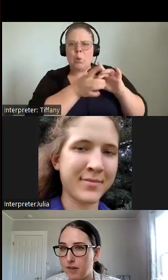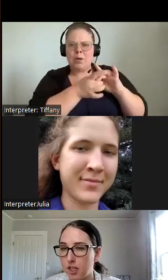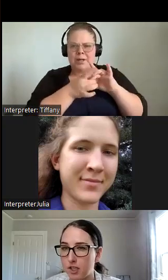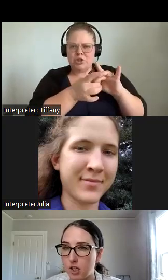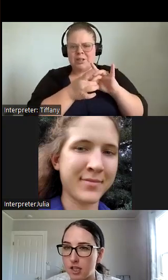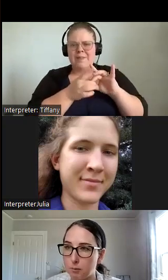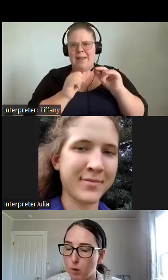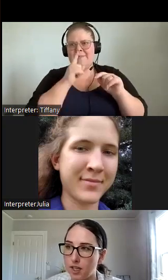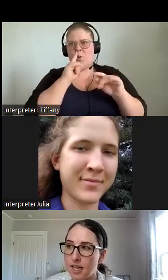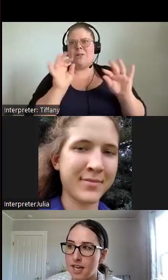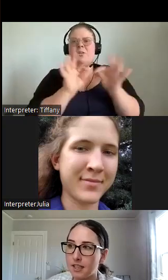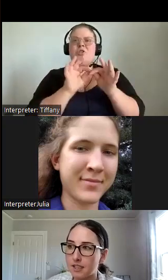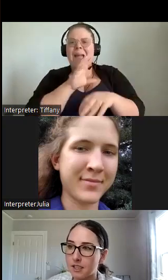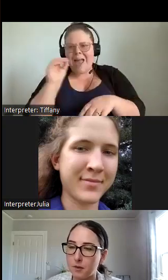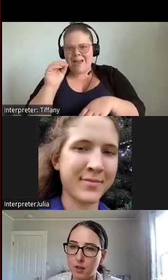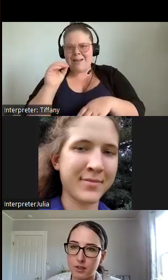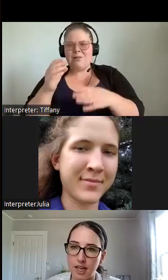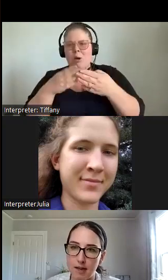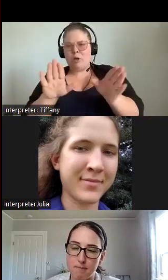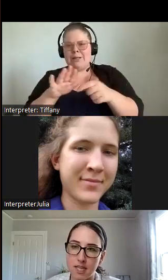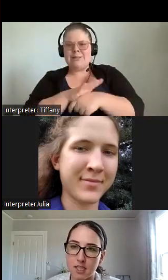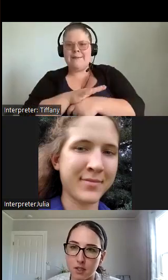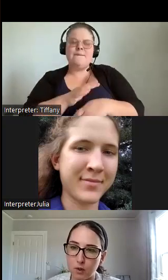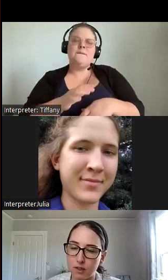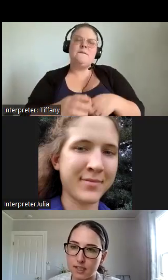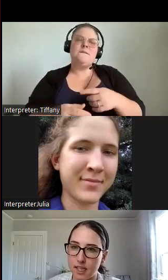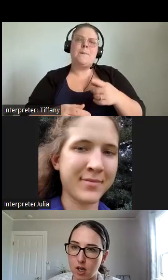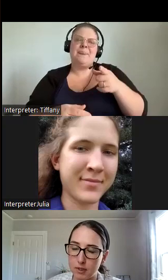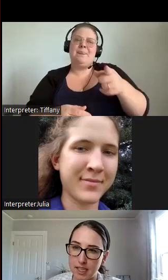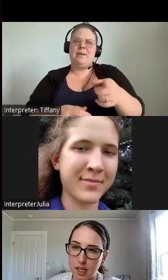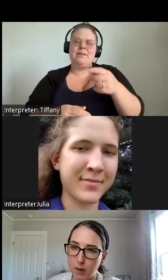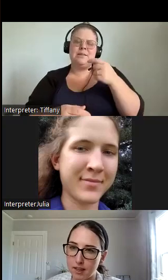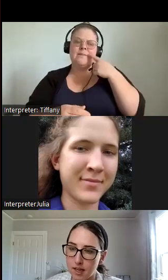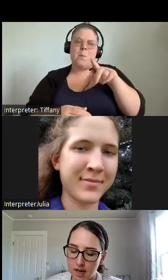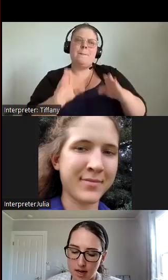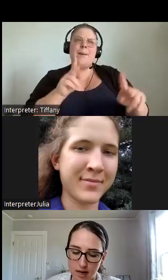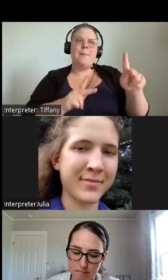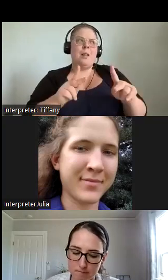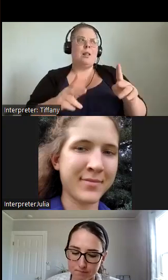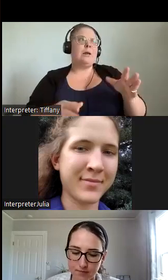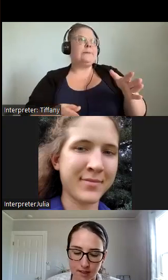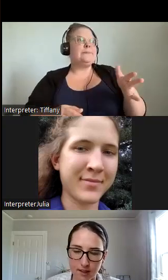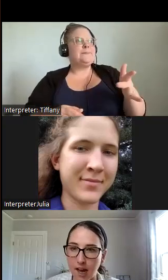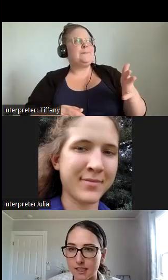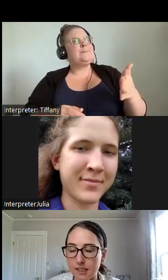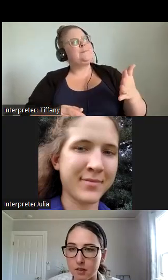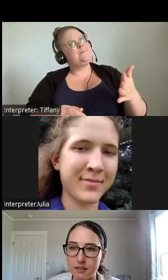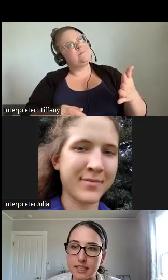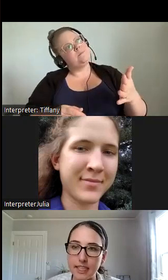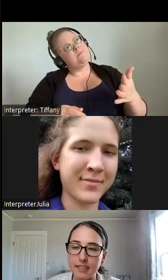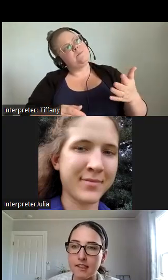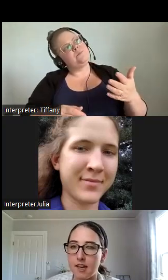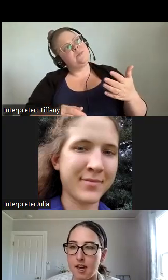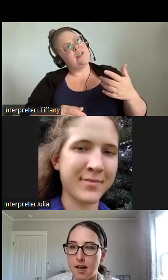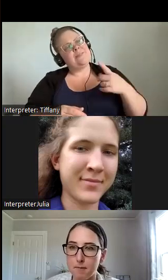comprehensive providers across the board. And this is for those individuals that are presenting with the highest level